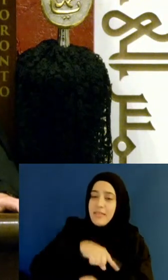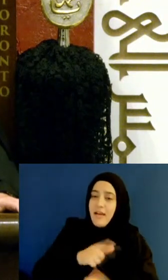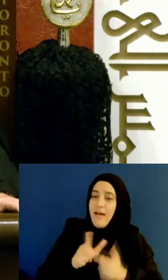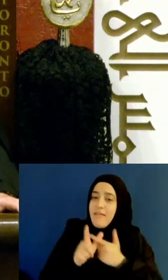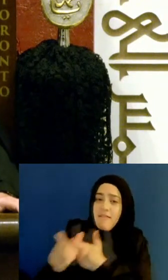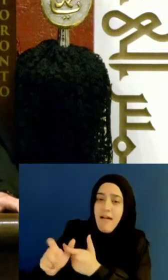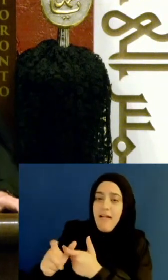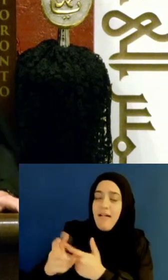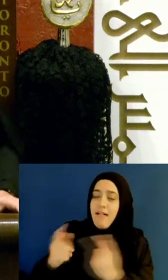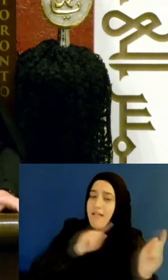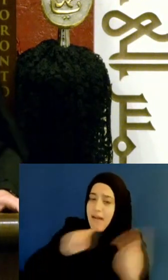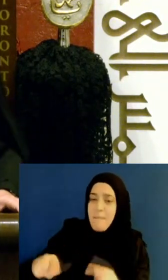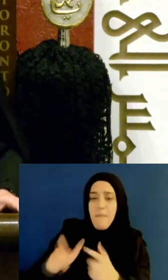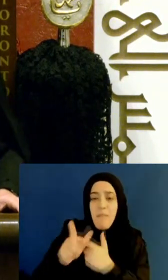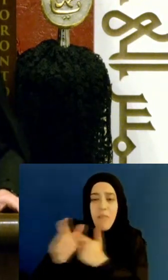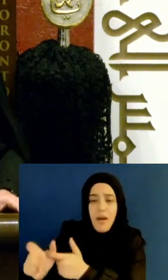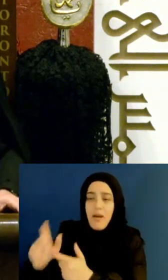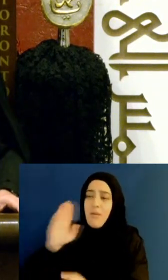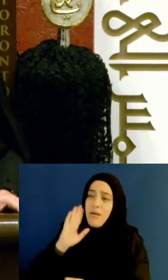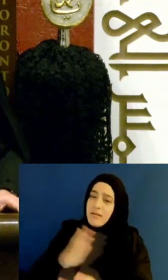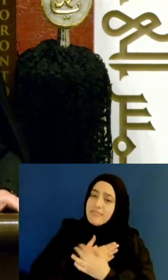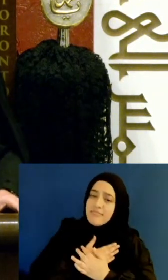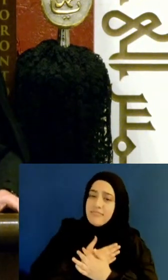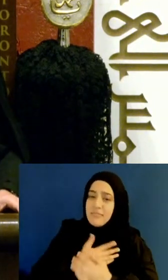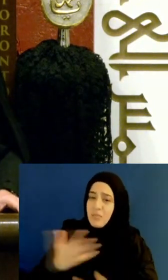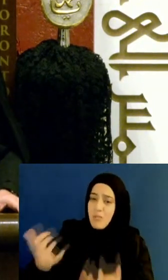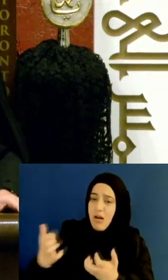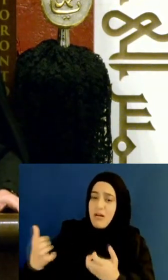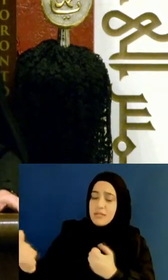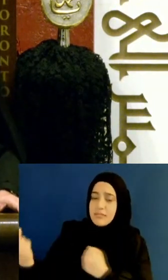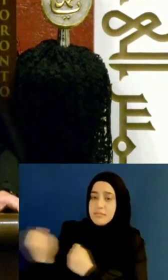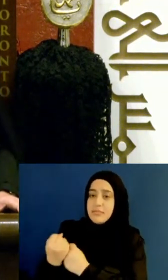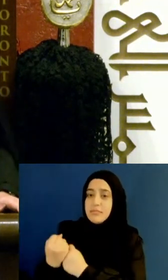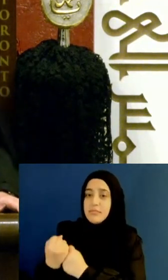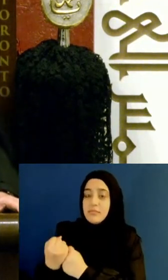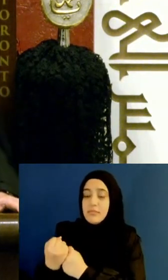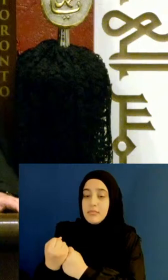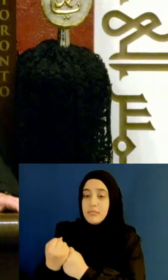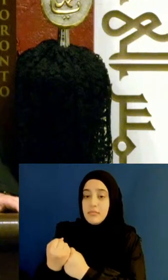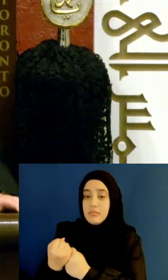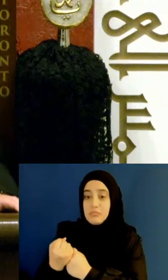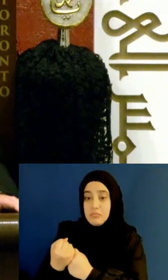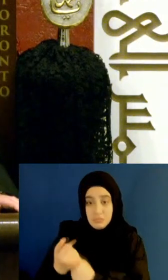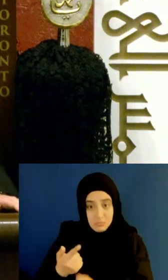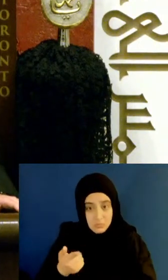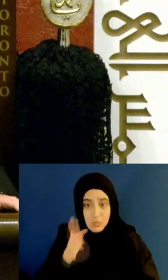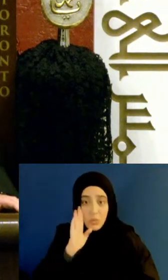enter, you are willing to take them to be your equals.